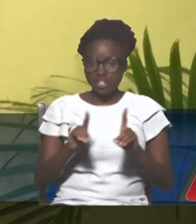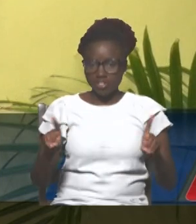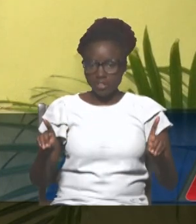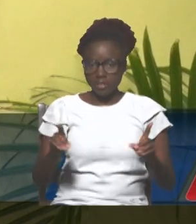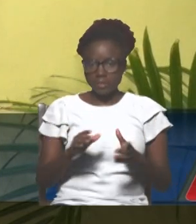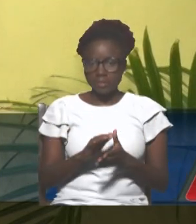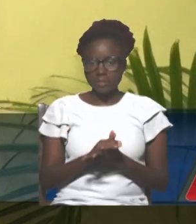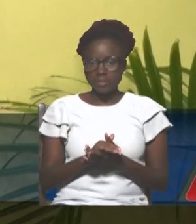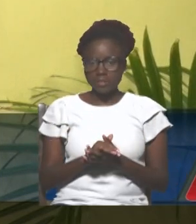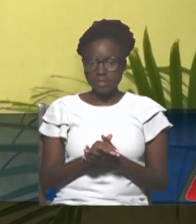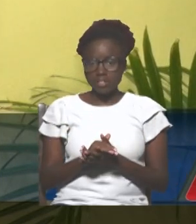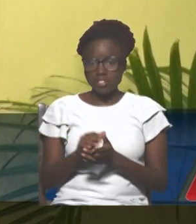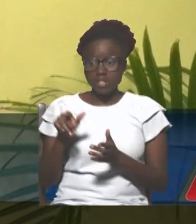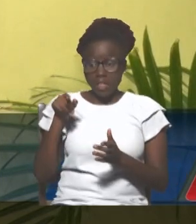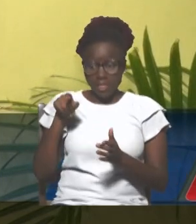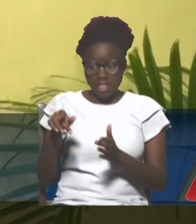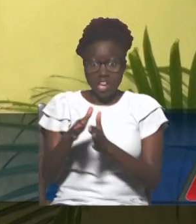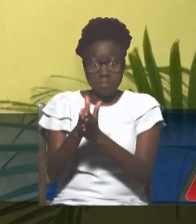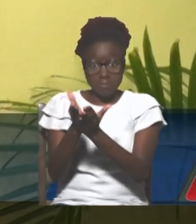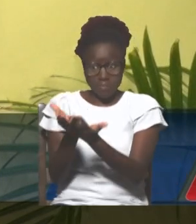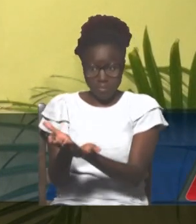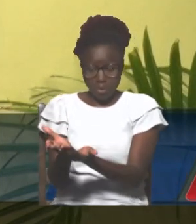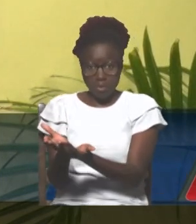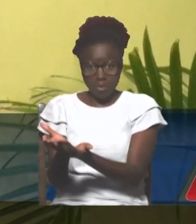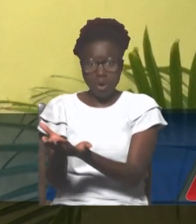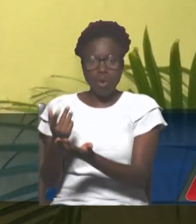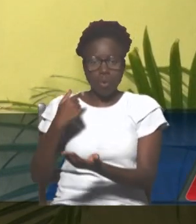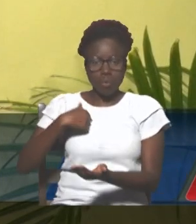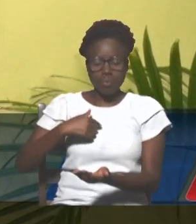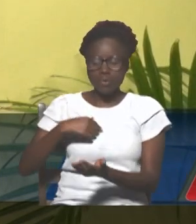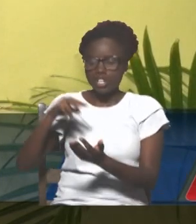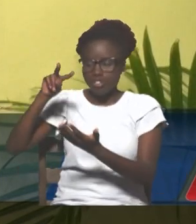the journal was a source document for us.